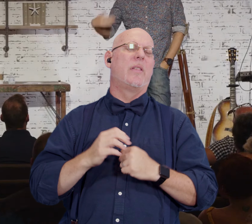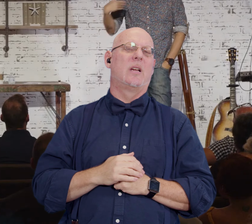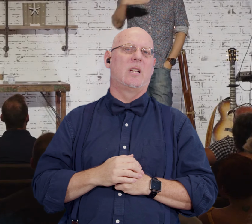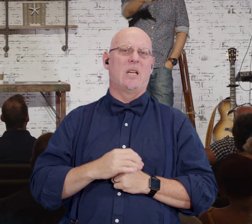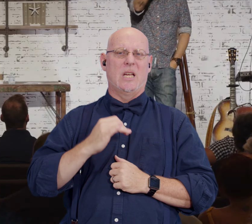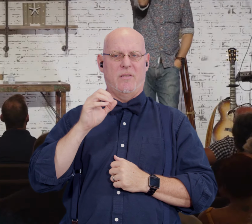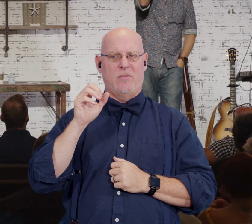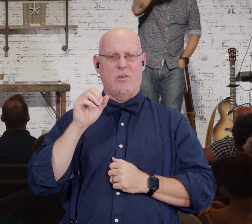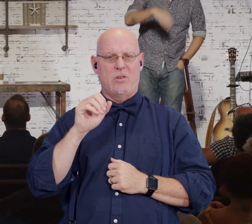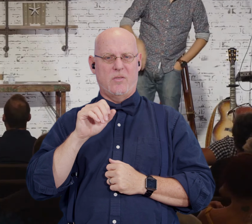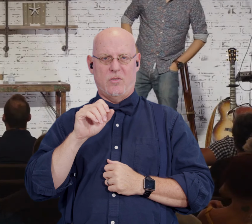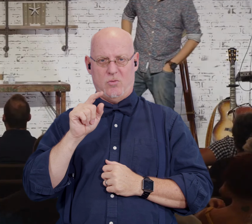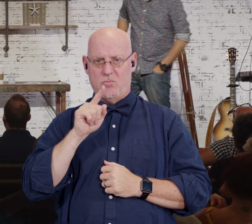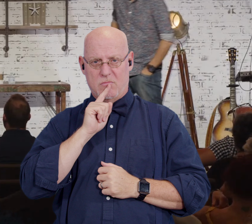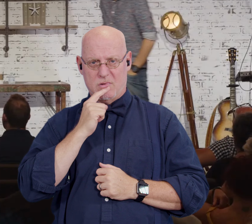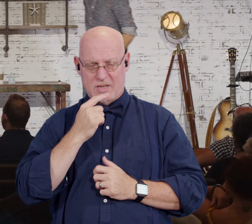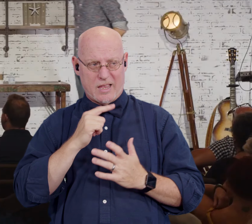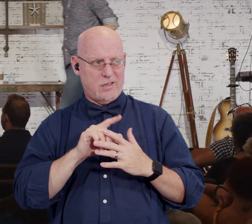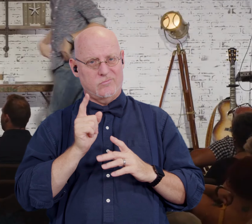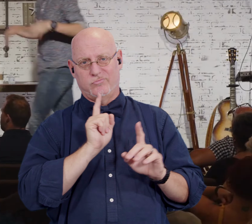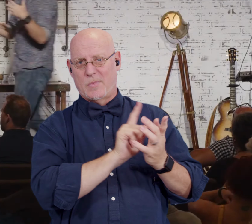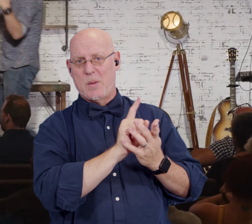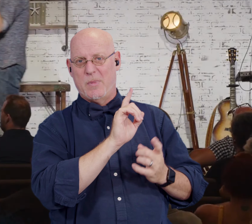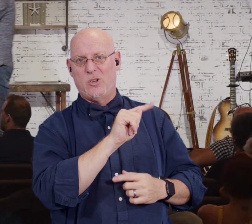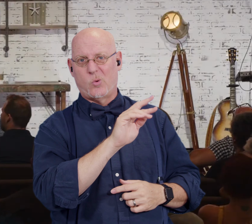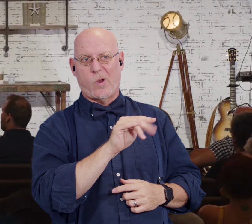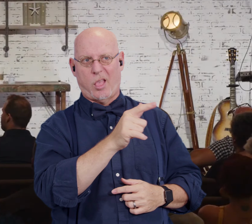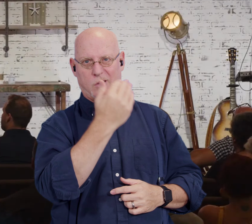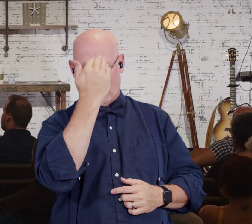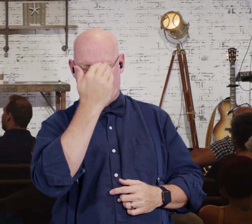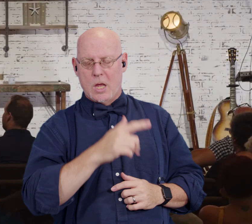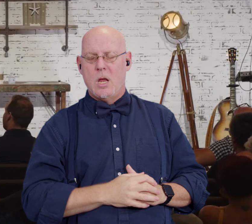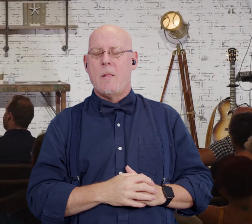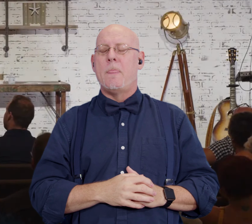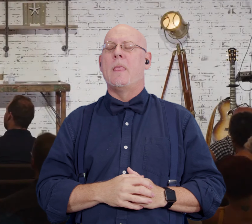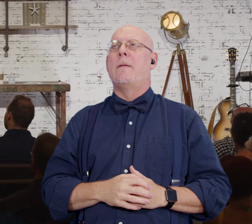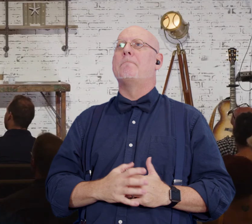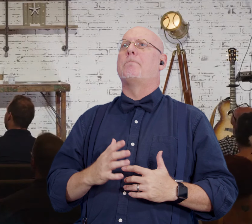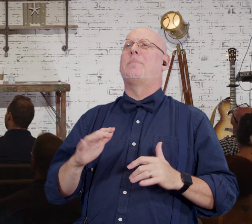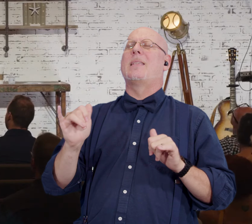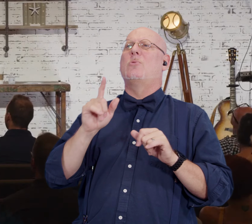are, come talk to Trill afterwards. He'll help you out. But, like, most of us are like, I know what it means.